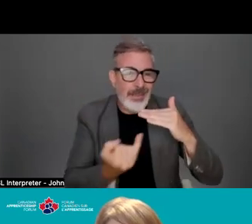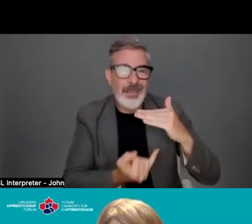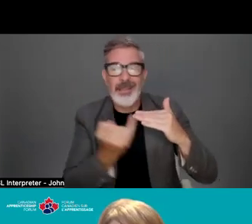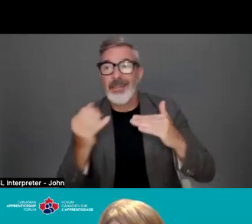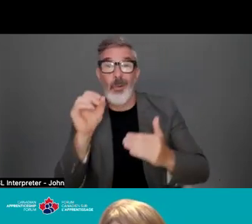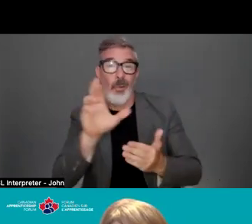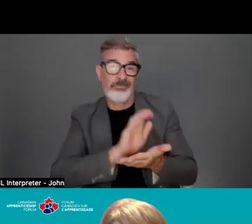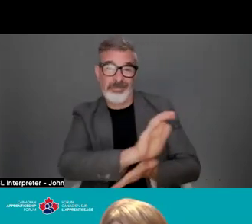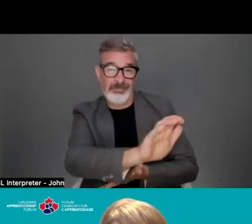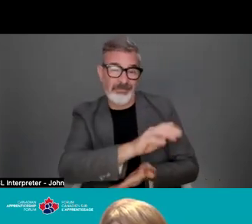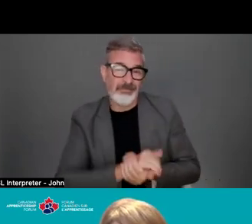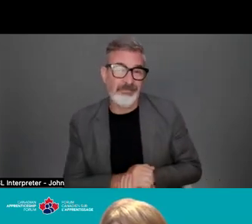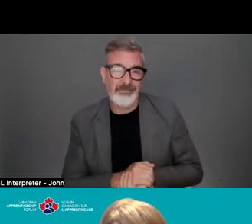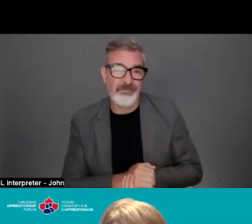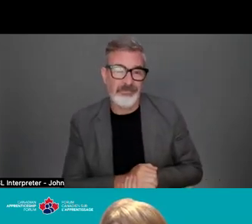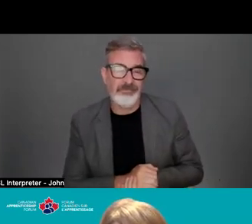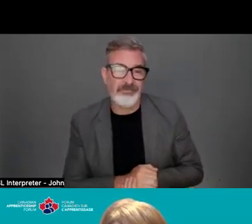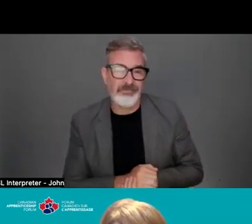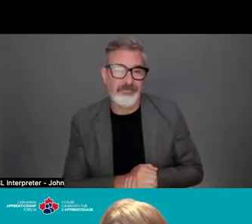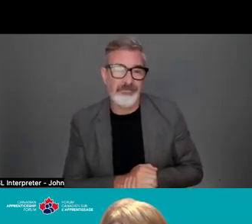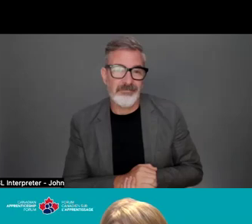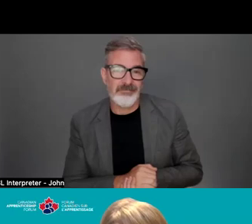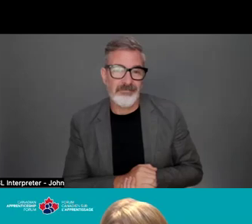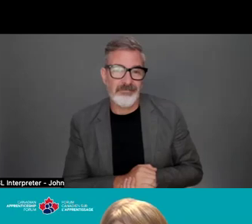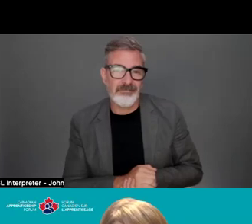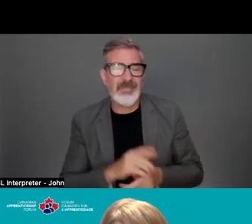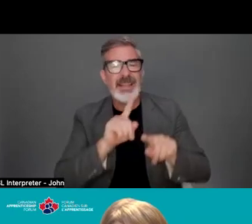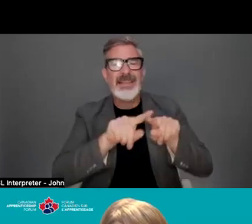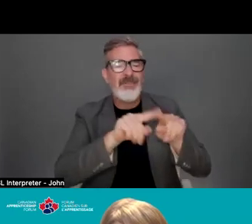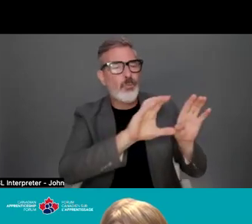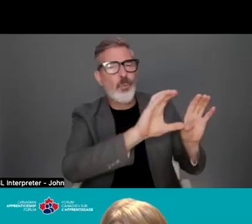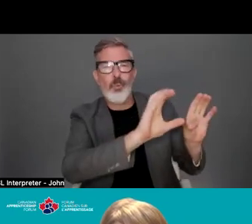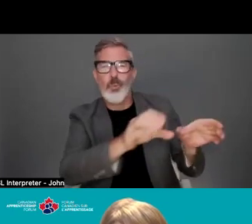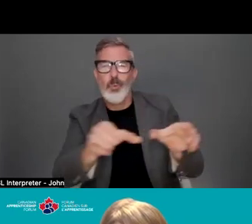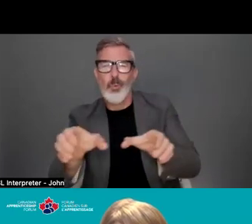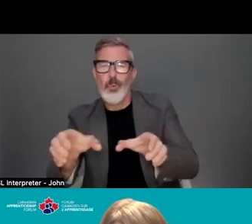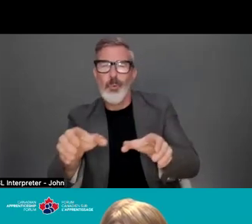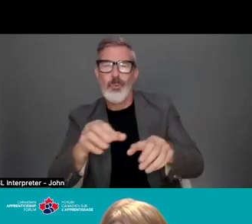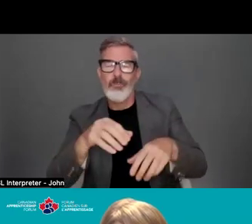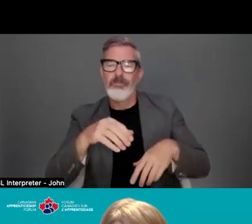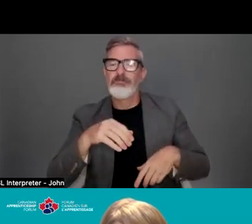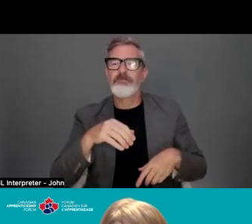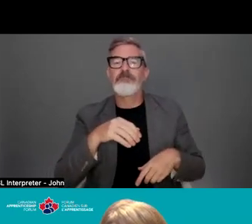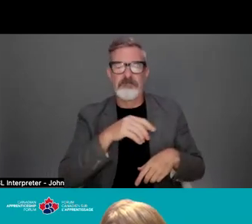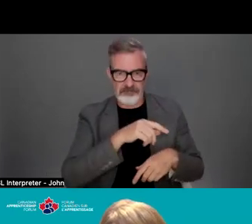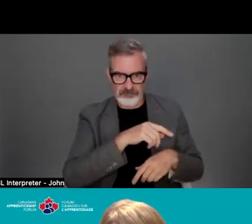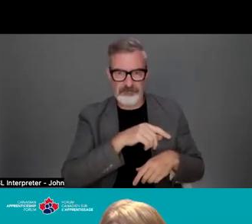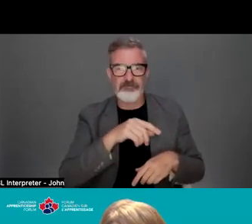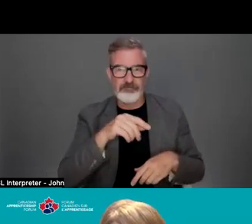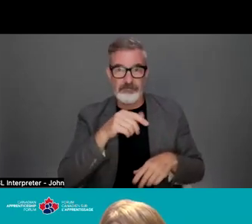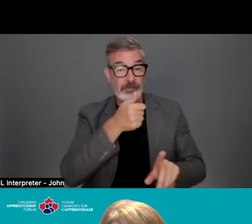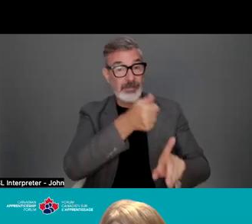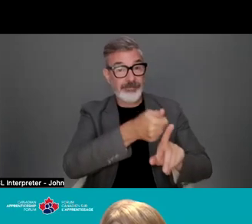Equity groups in general in apprenticeships are more likely to observe or directly